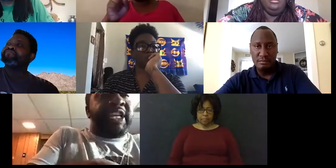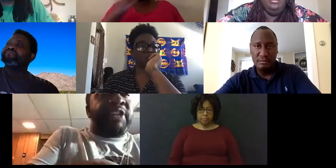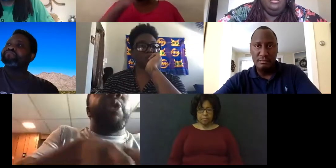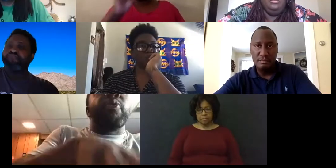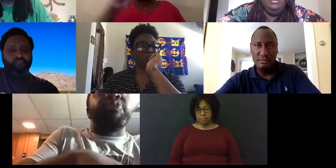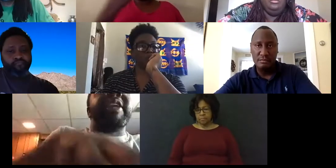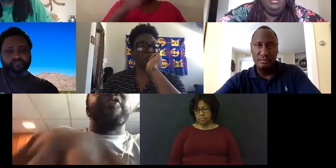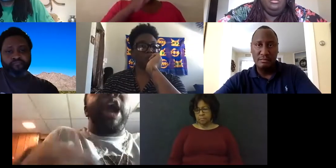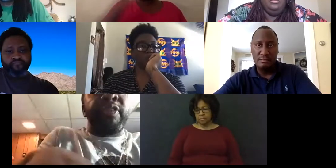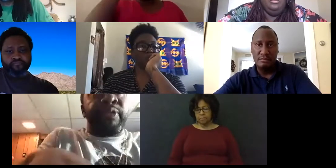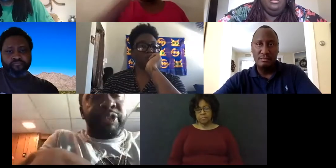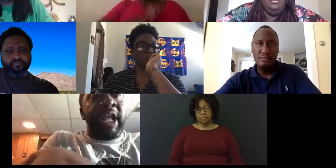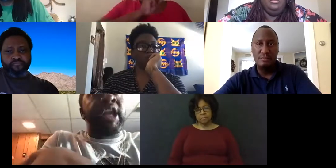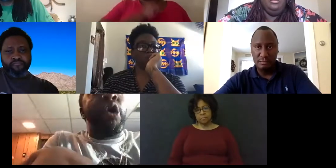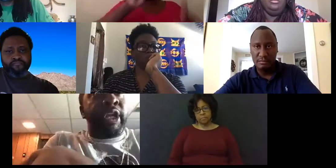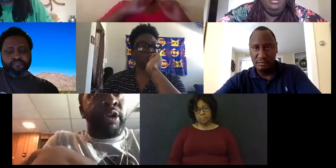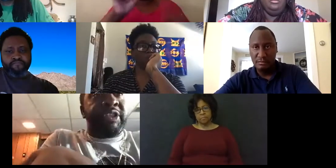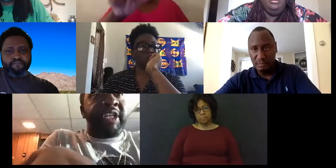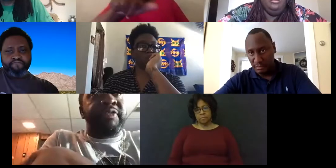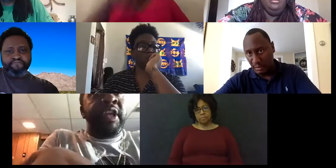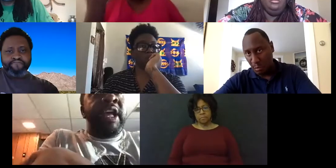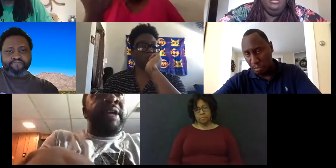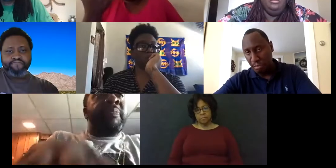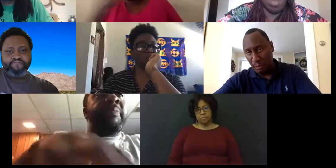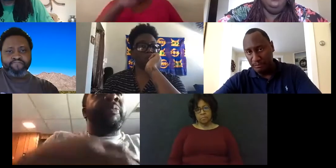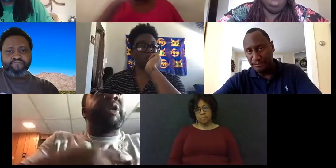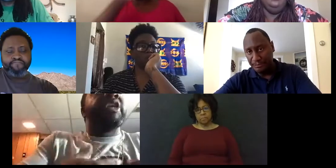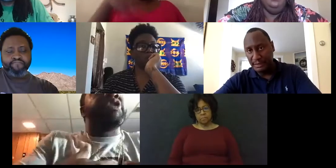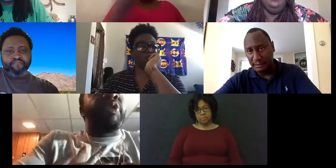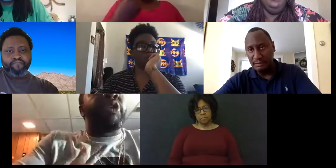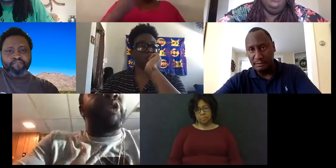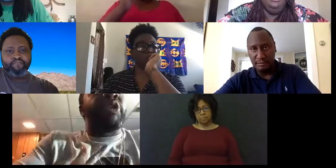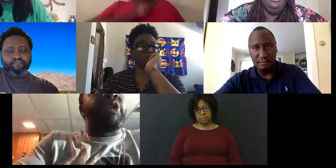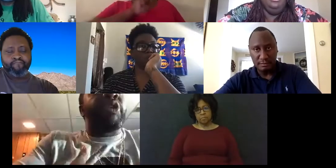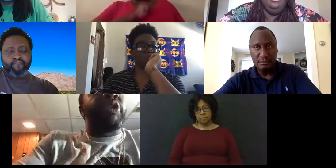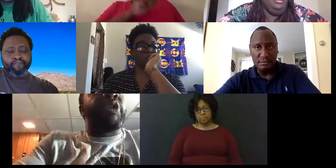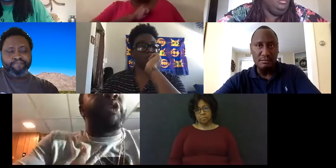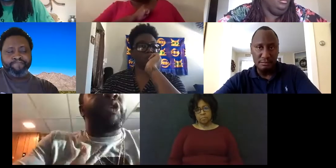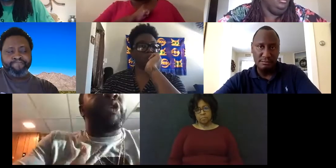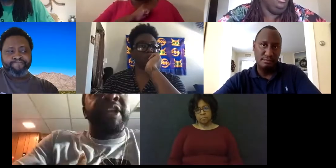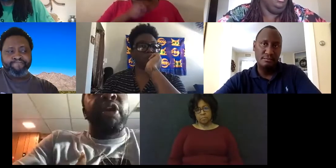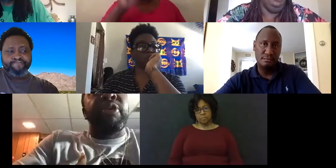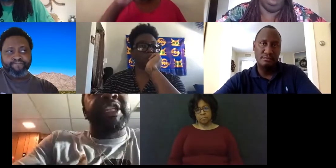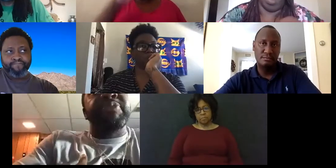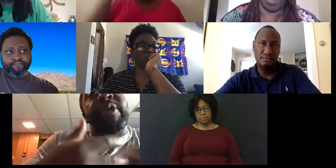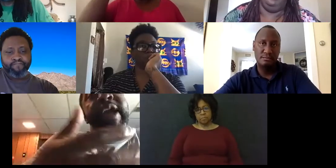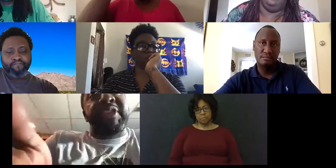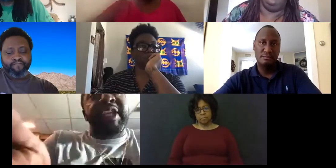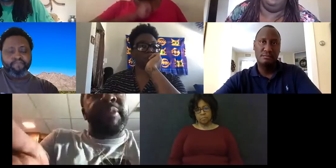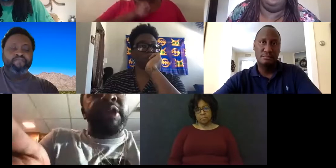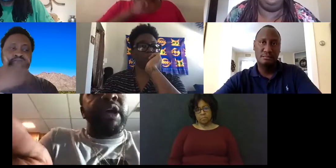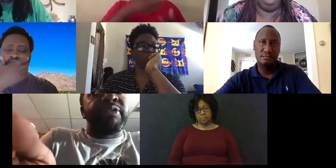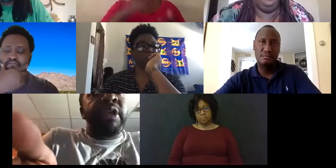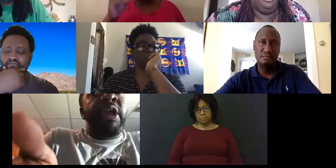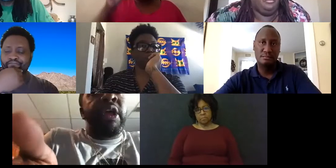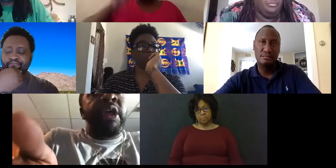we're not only speaking for ourselves, we're speaking for others, not only ourselves. Because we're going to be thinking about ourselves too, and our needs, but we're going to have to be thinking